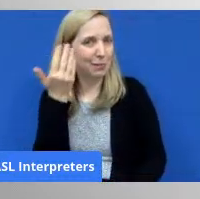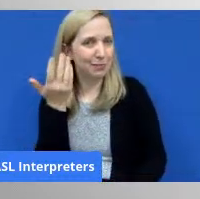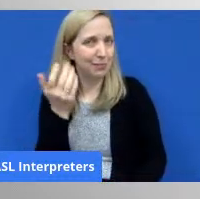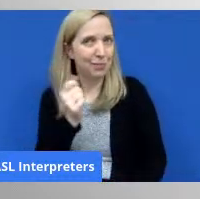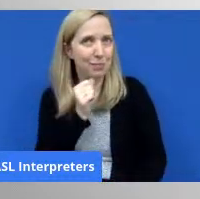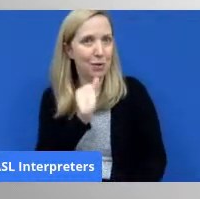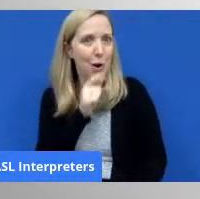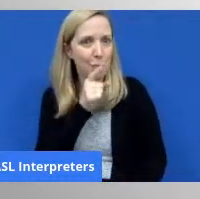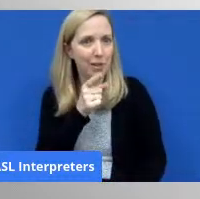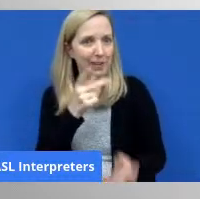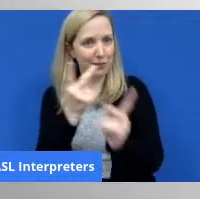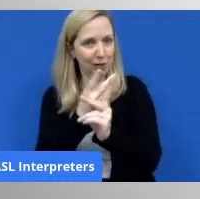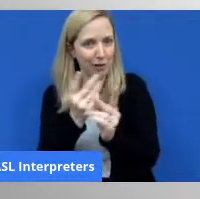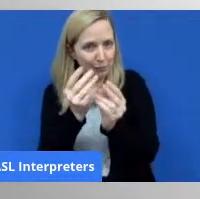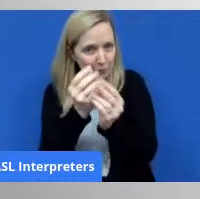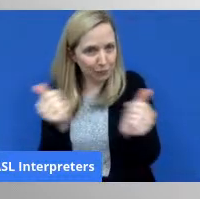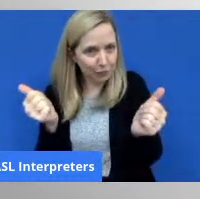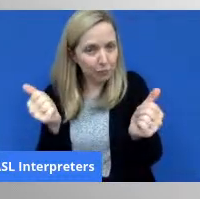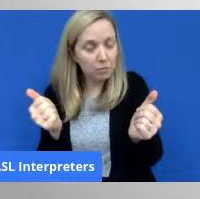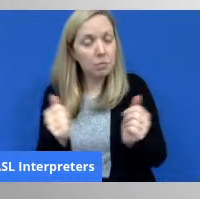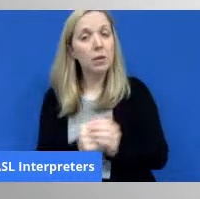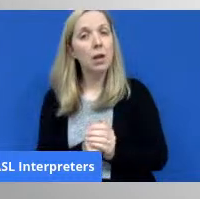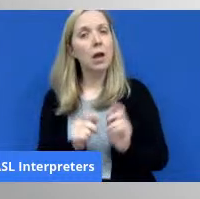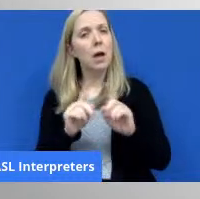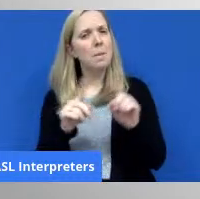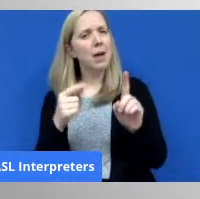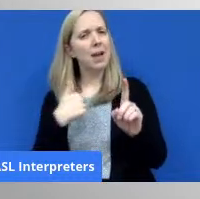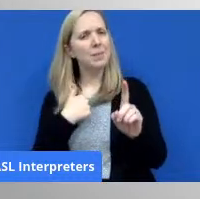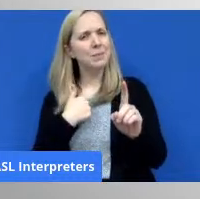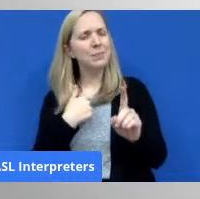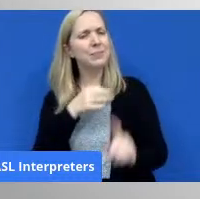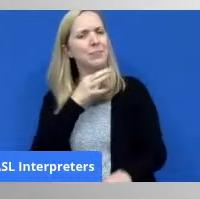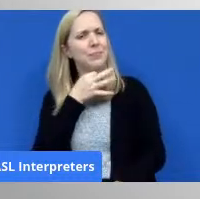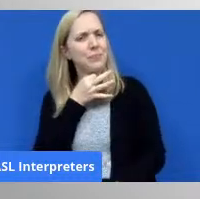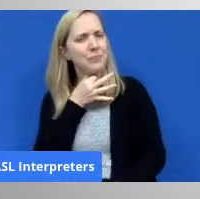up with solutions, but I'm just wondering if